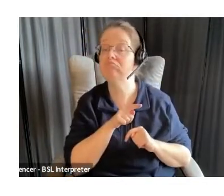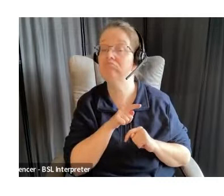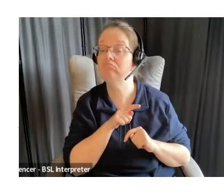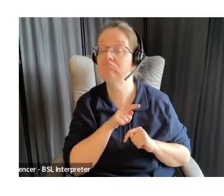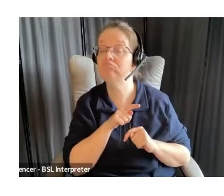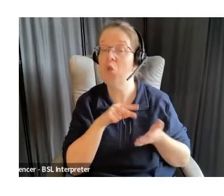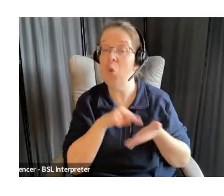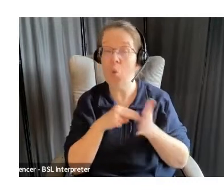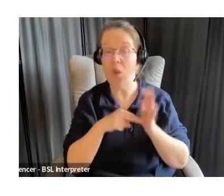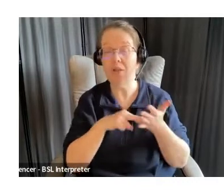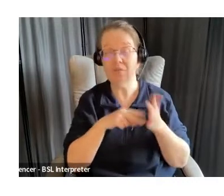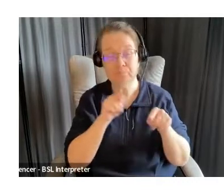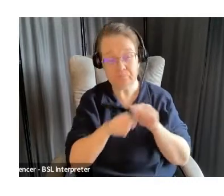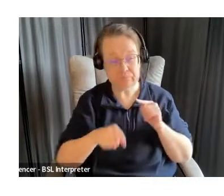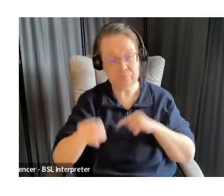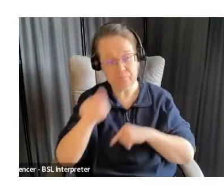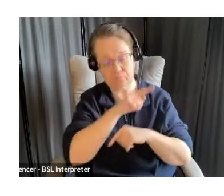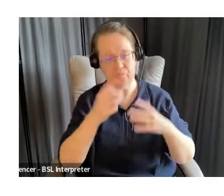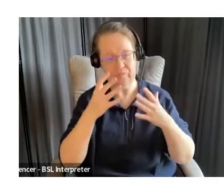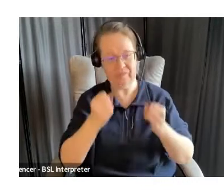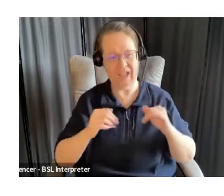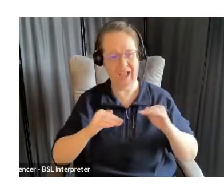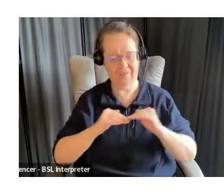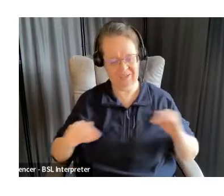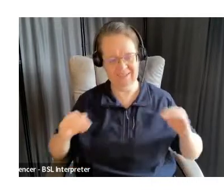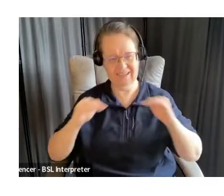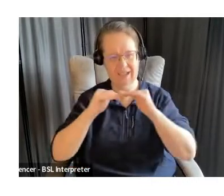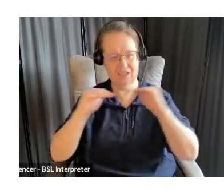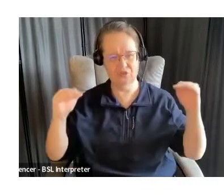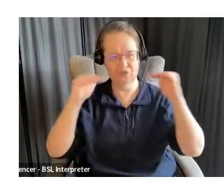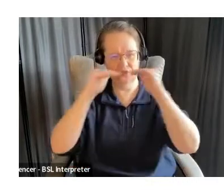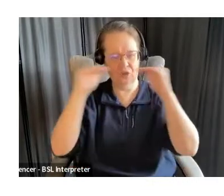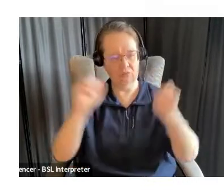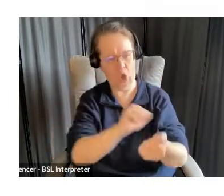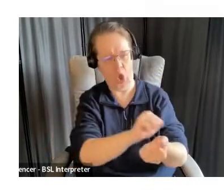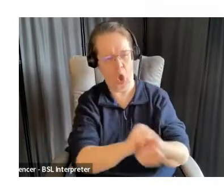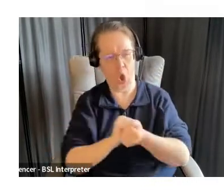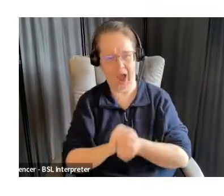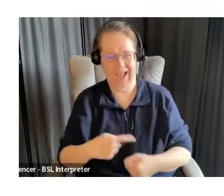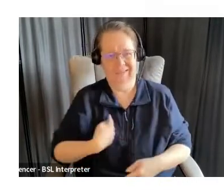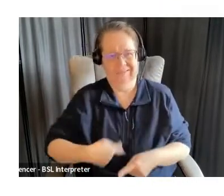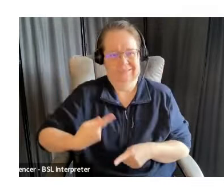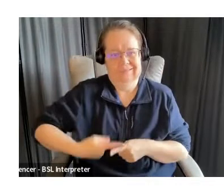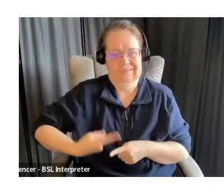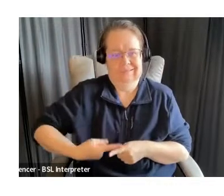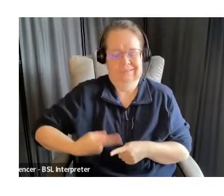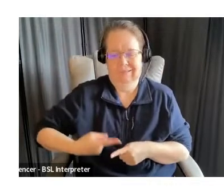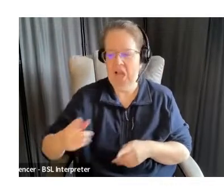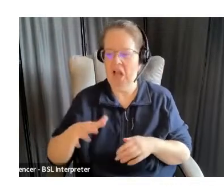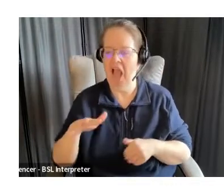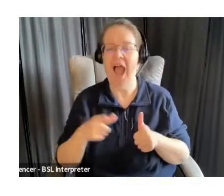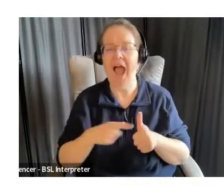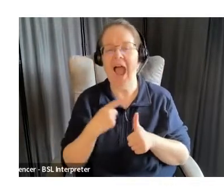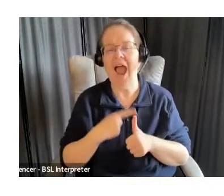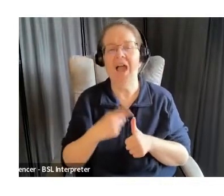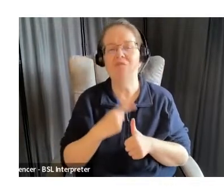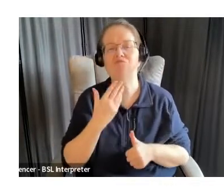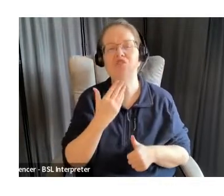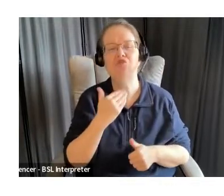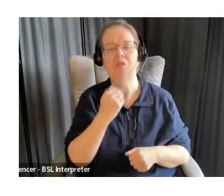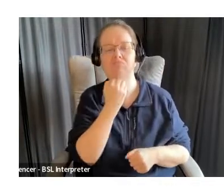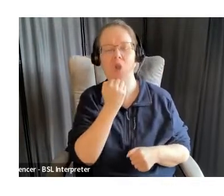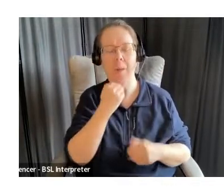know, organizations do want to try and hire someone as soon as possible. So what do you think is the average number of interview